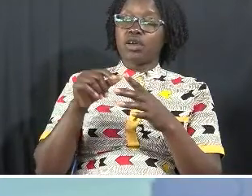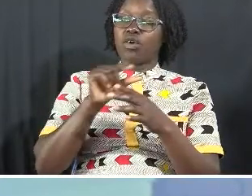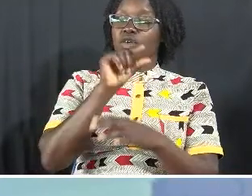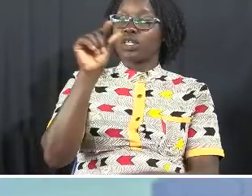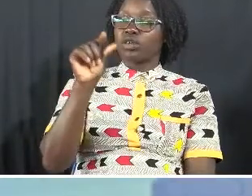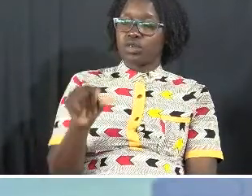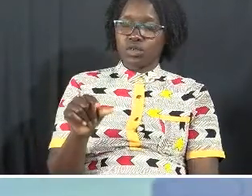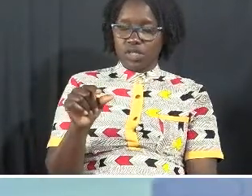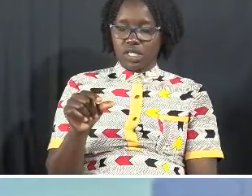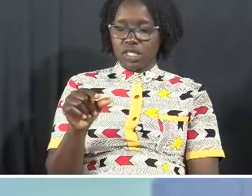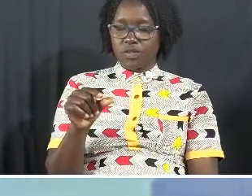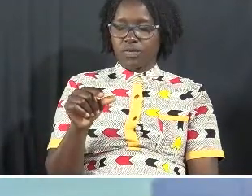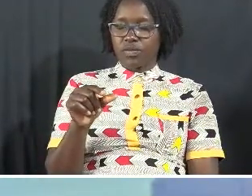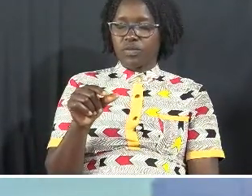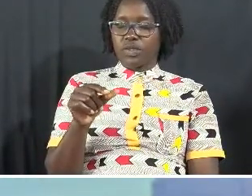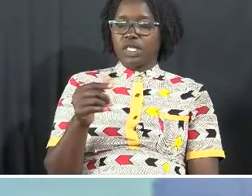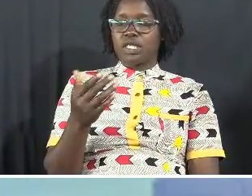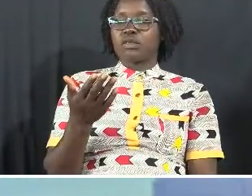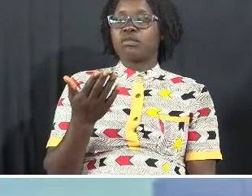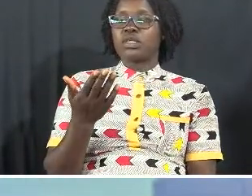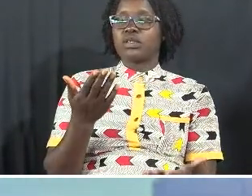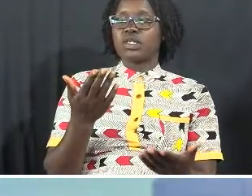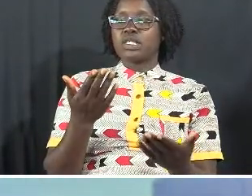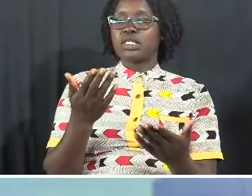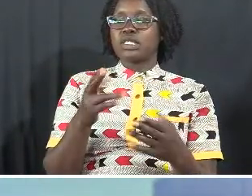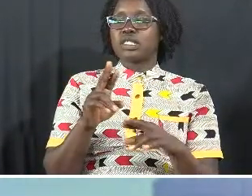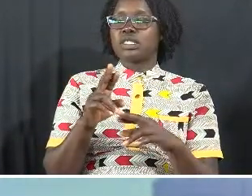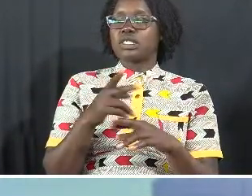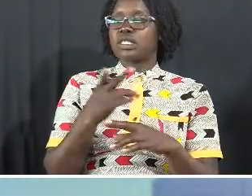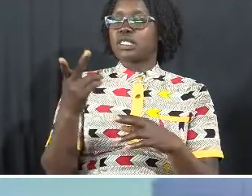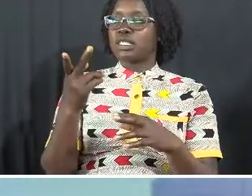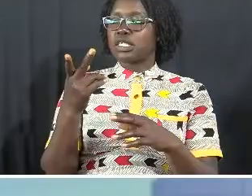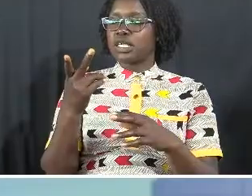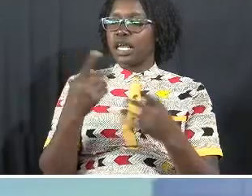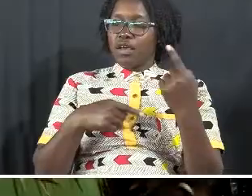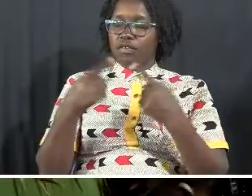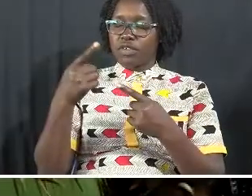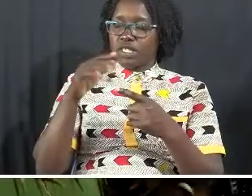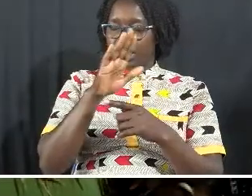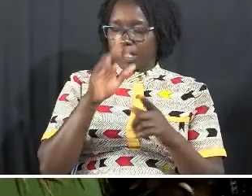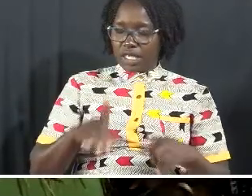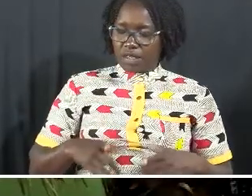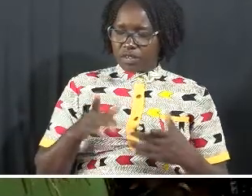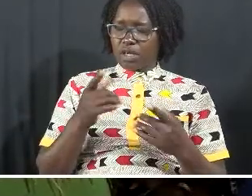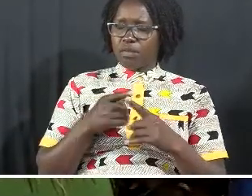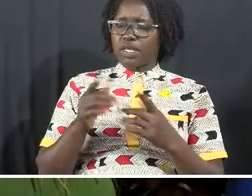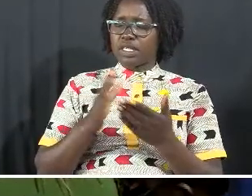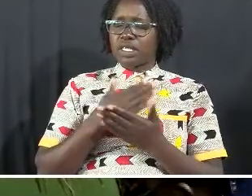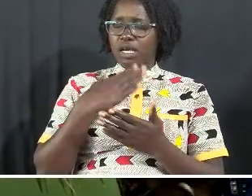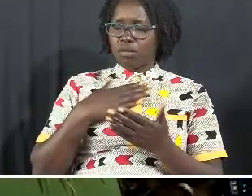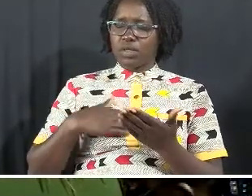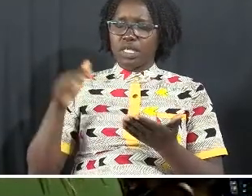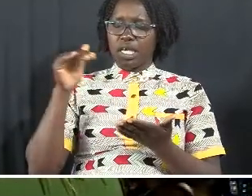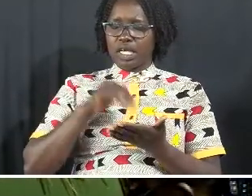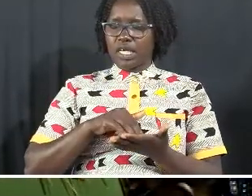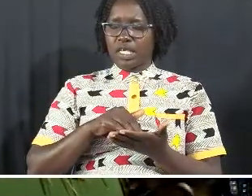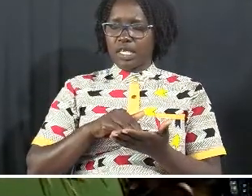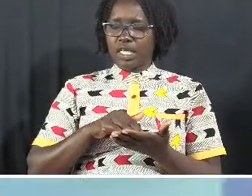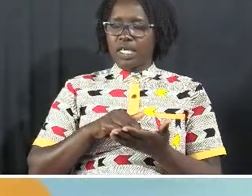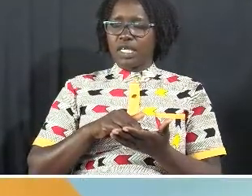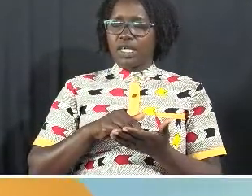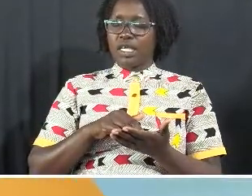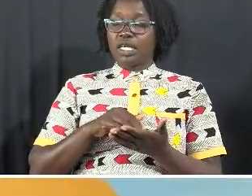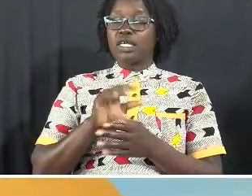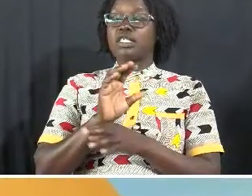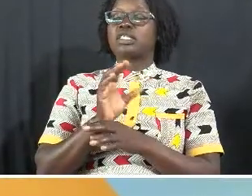cross. May we see this victory in their lives. But there is somebody else in this audience.